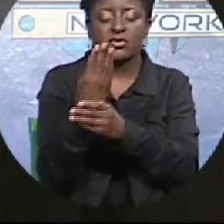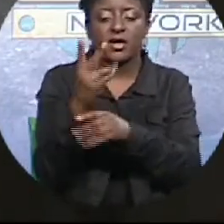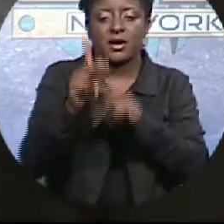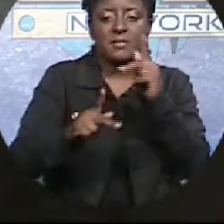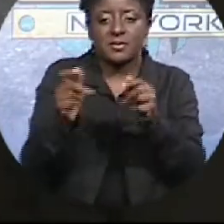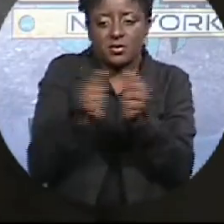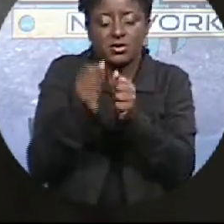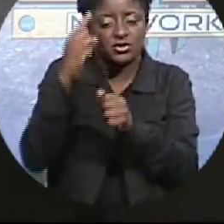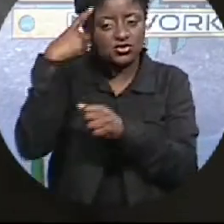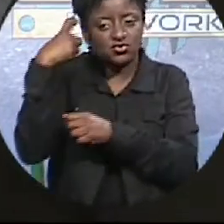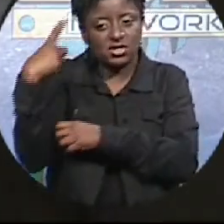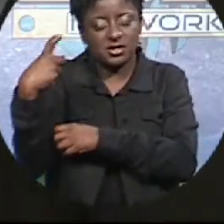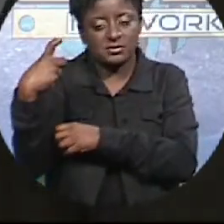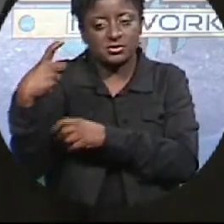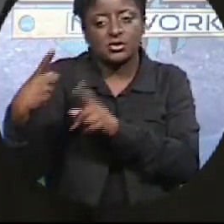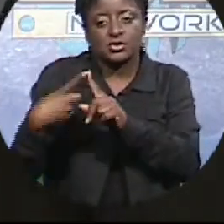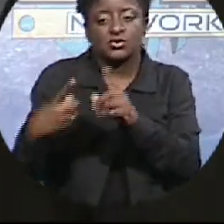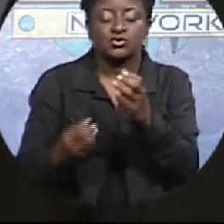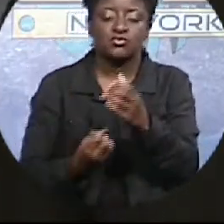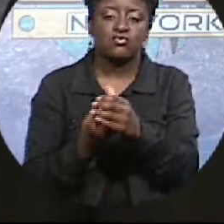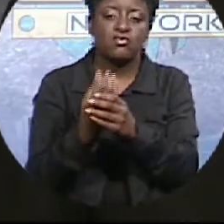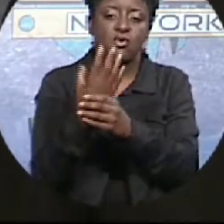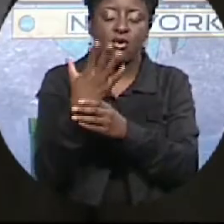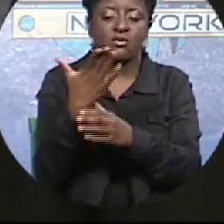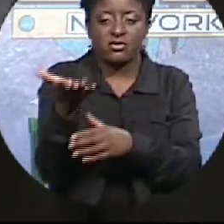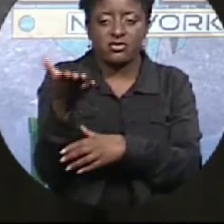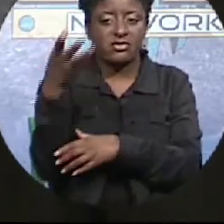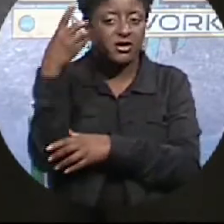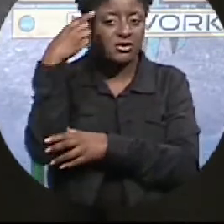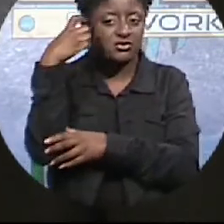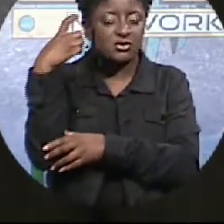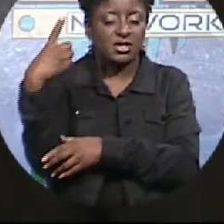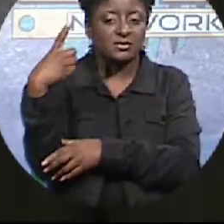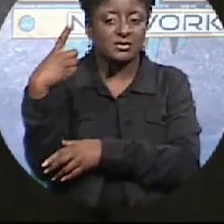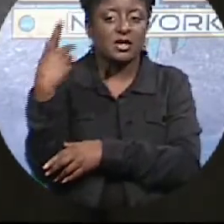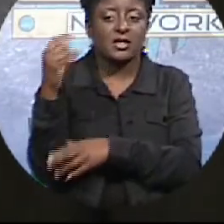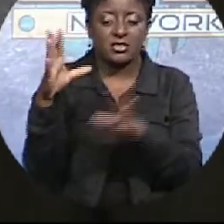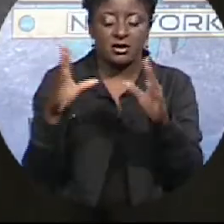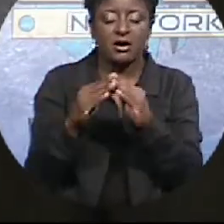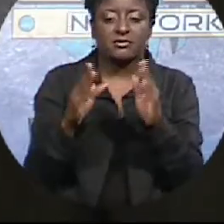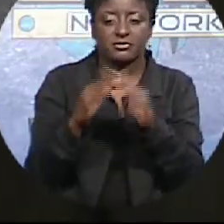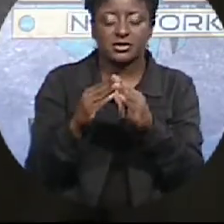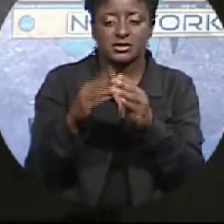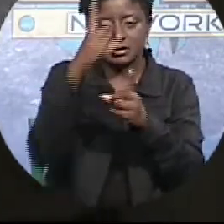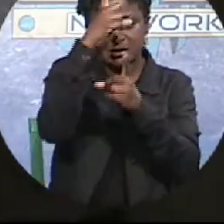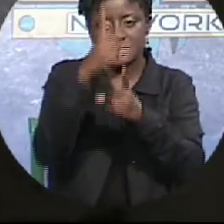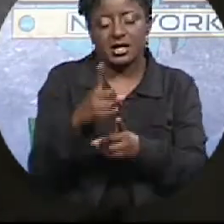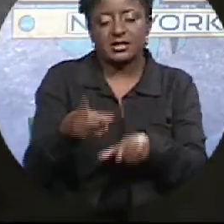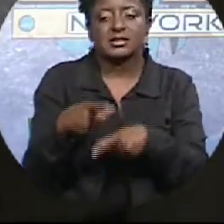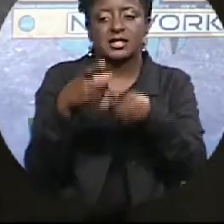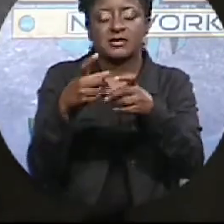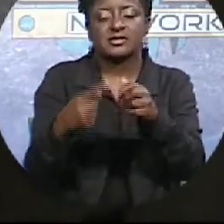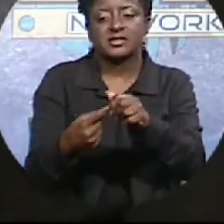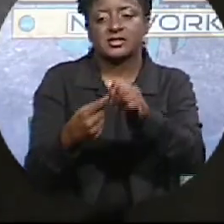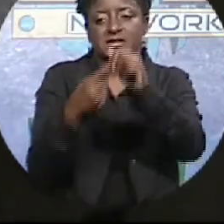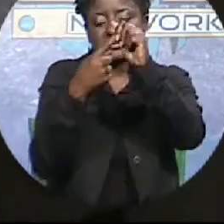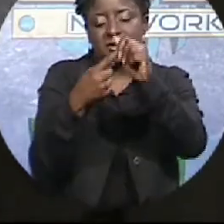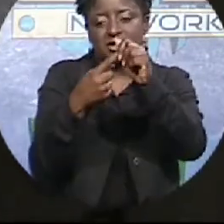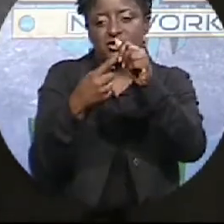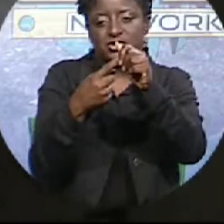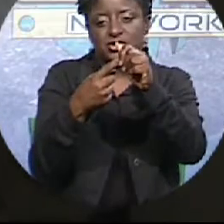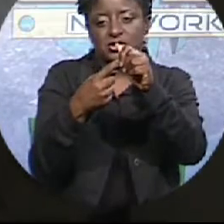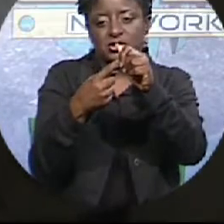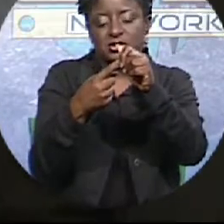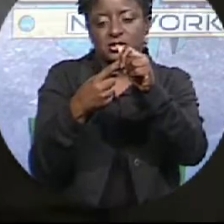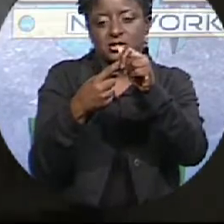dreams to be able to grow those dreams. And so the conference has decided to give a special discount to anybody who